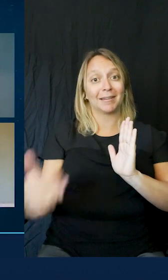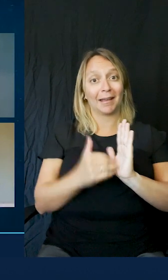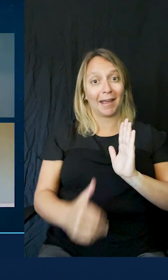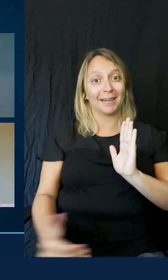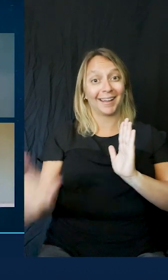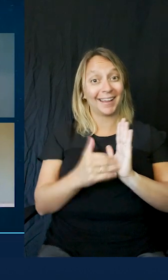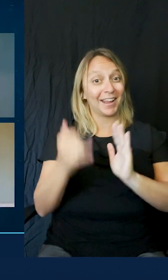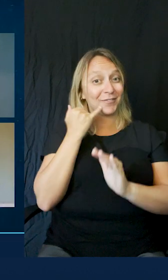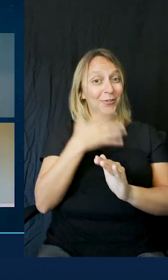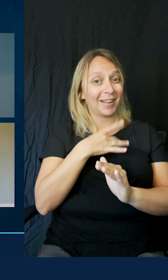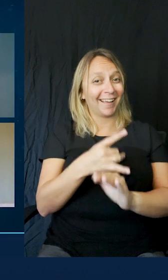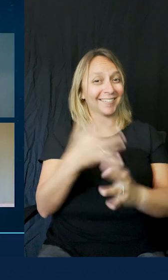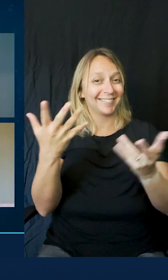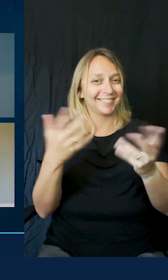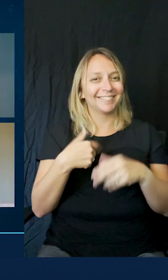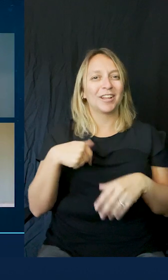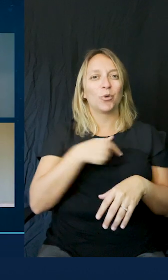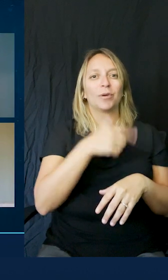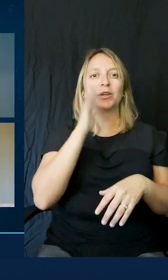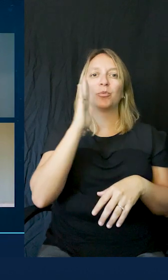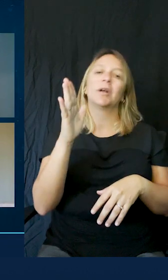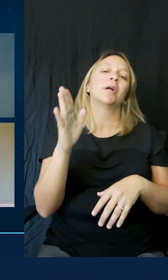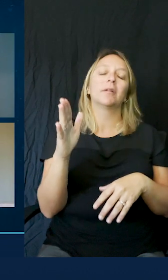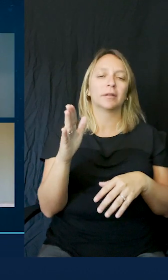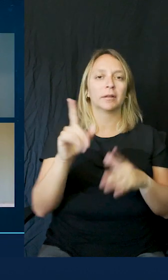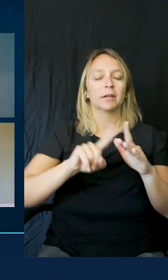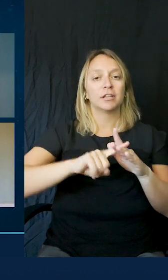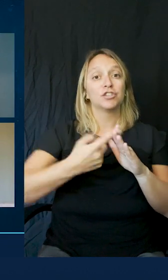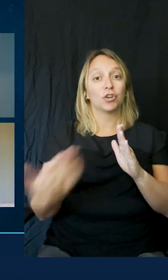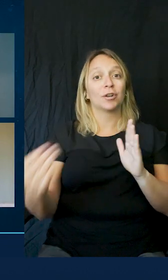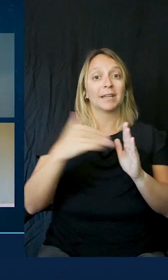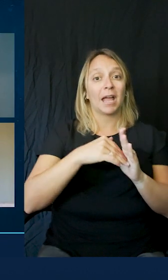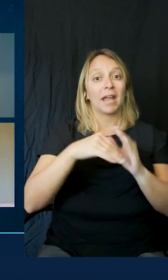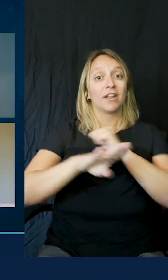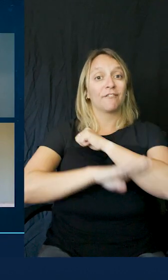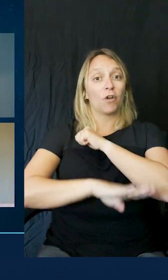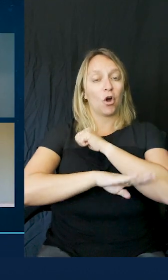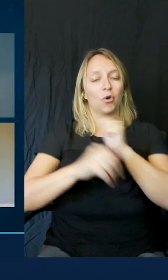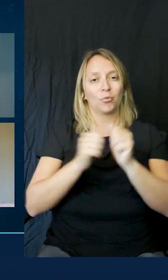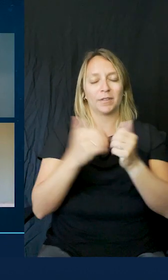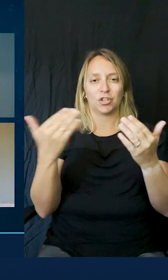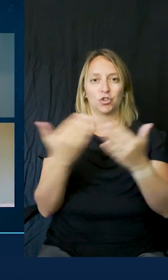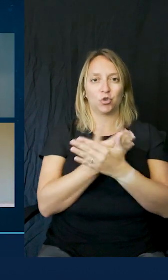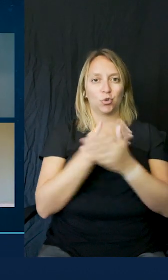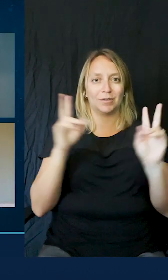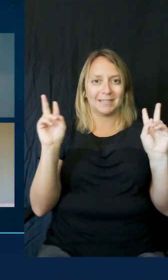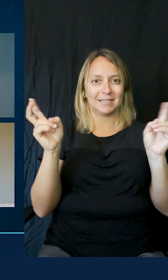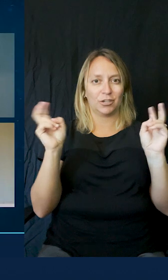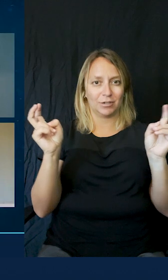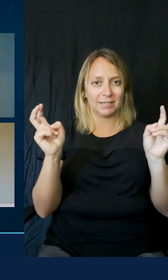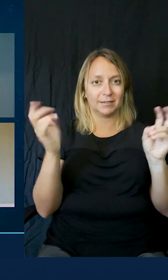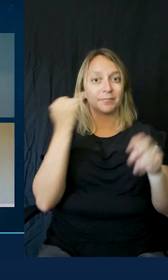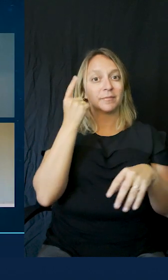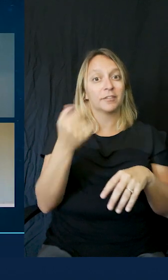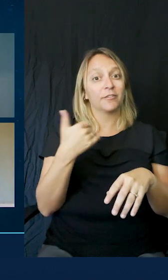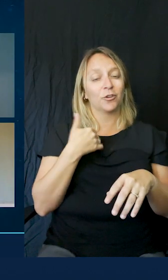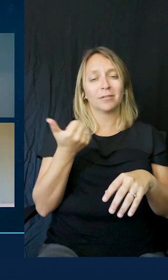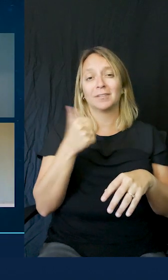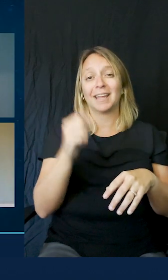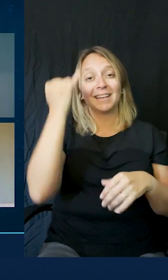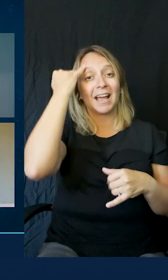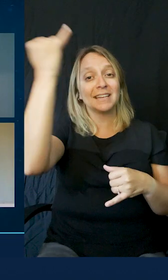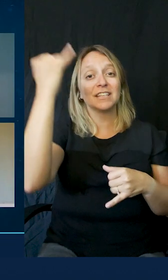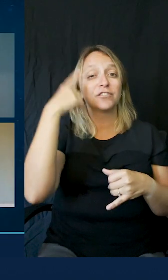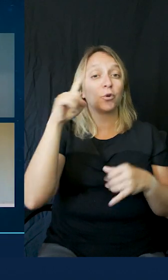like. We will be back after the summer in the fall with a new series. If you have any ideas